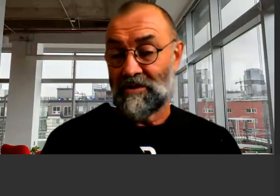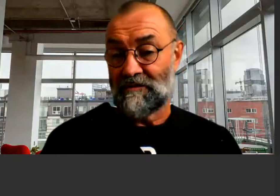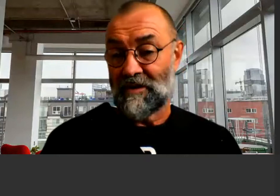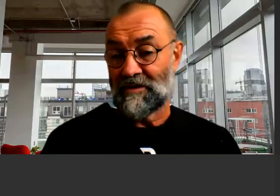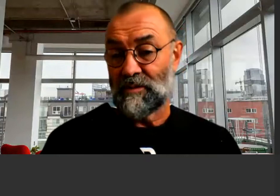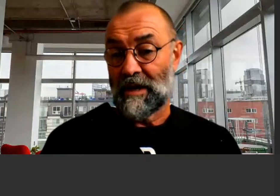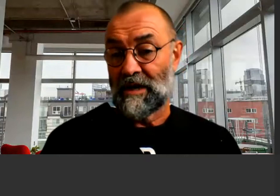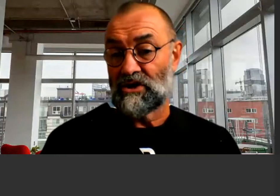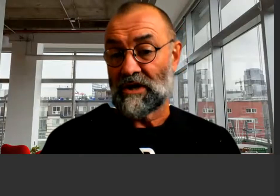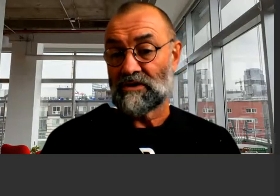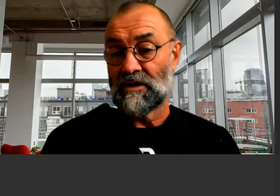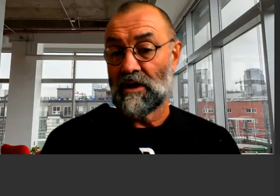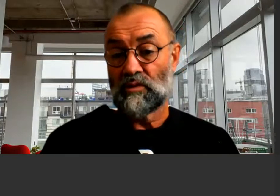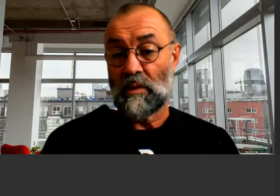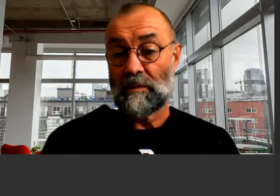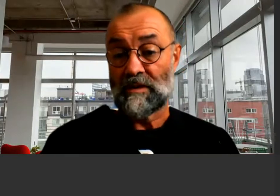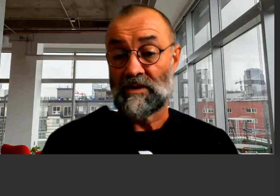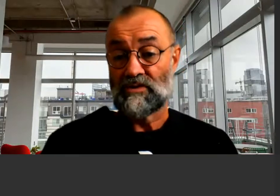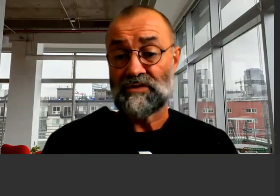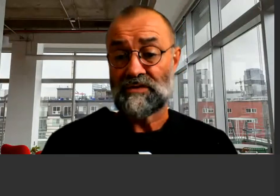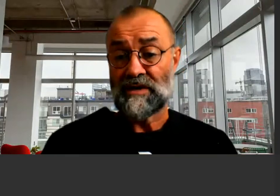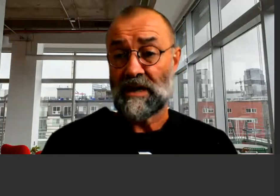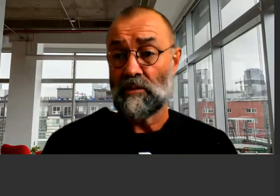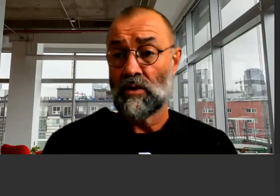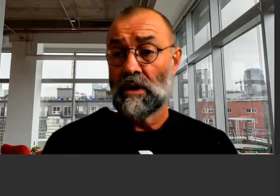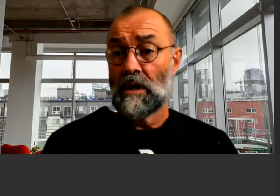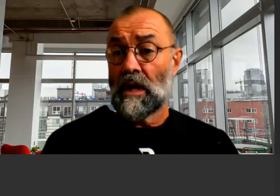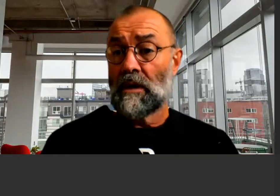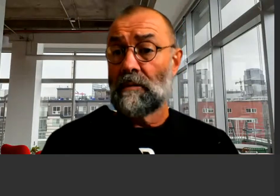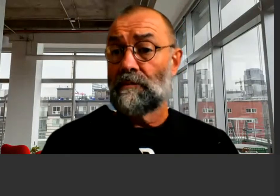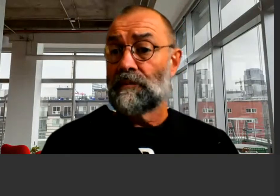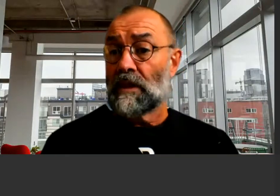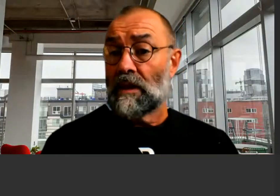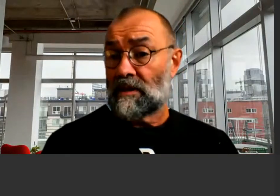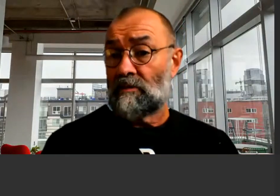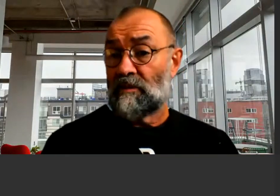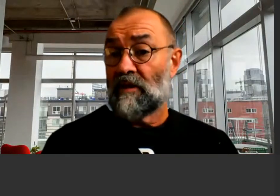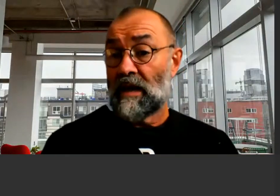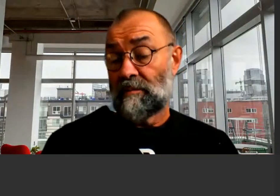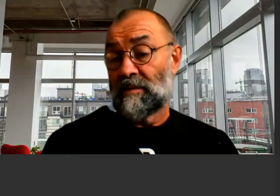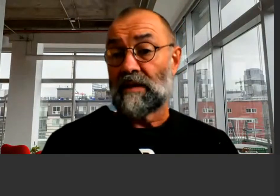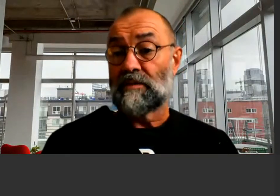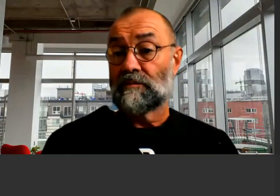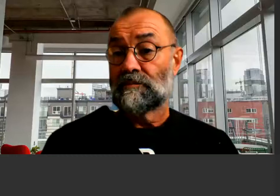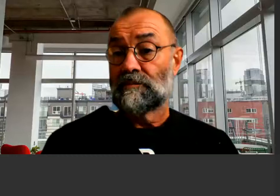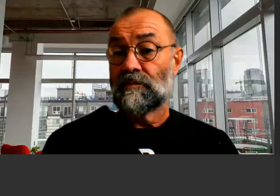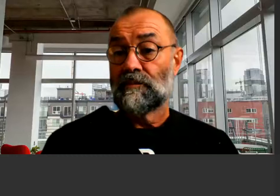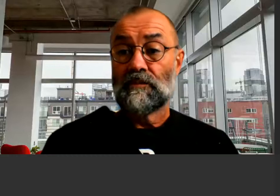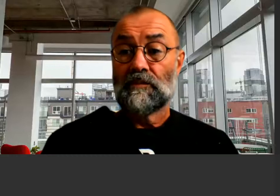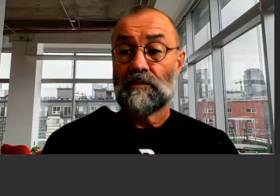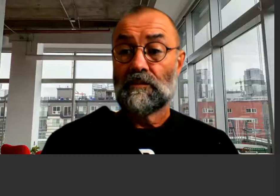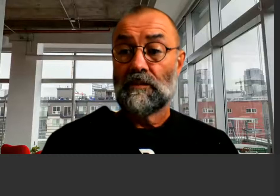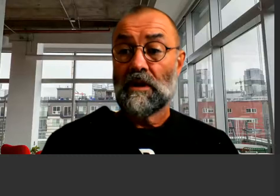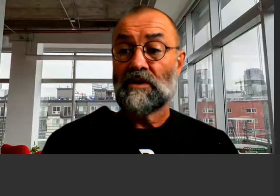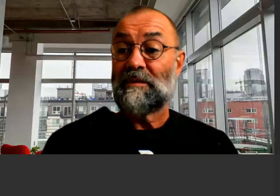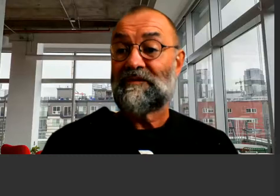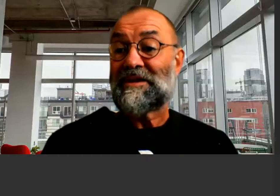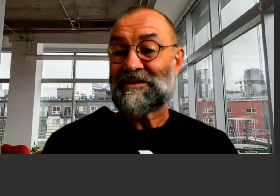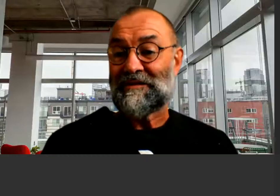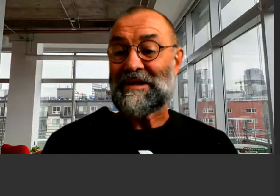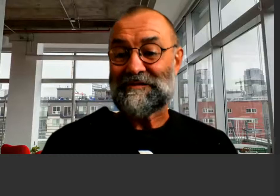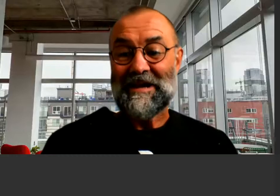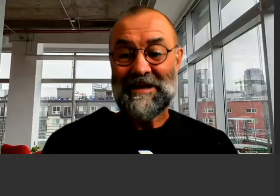for coronavirus, we all get an injection and no one's worrying about social distancing anymore, it's going to be via MS Teams.